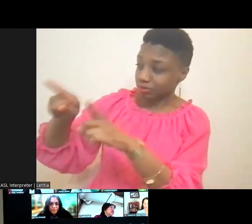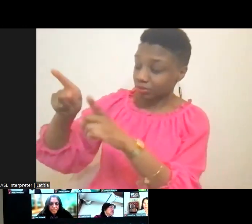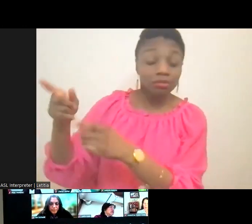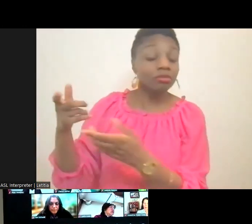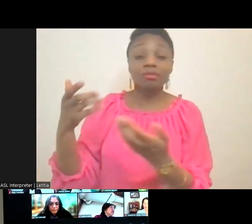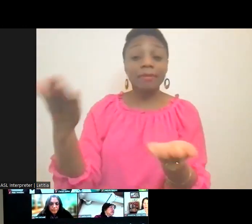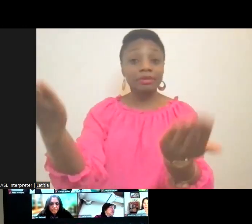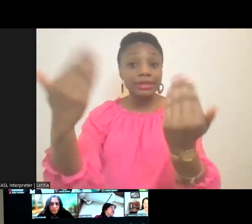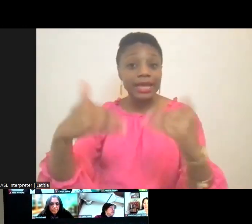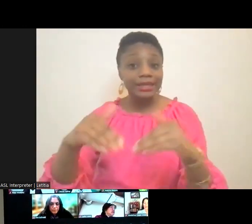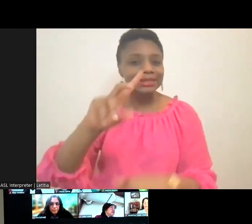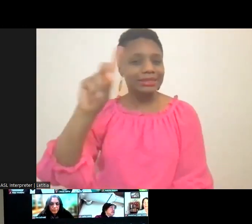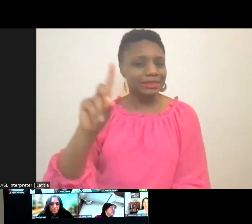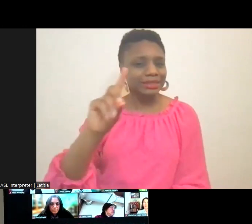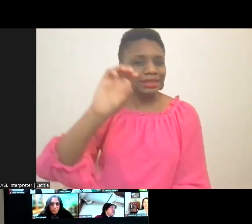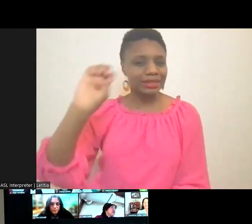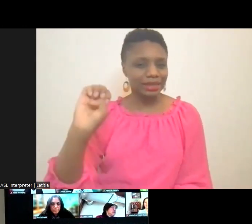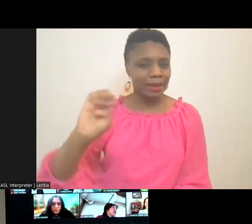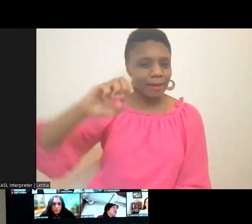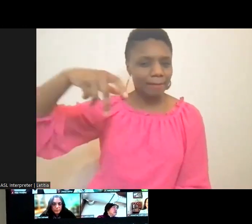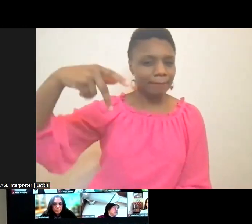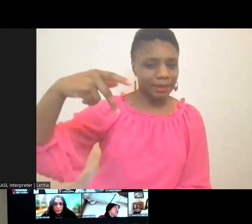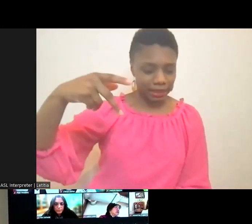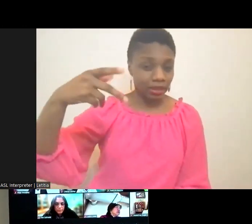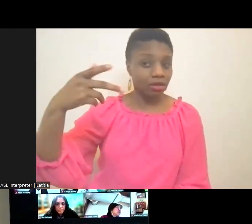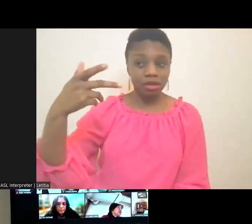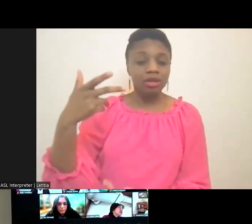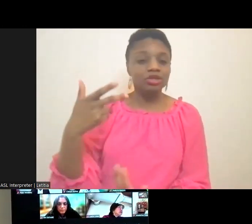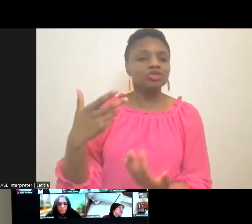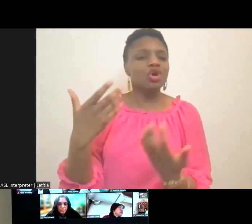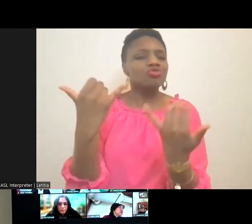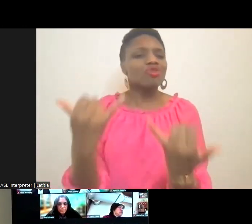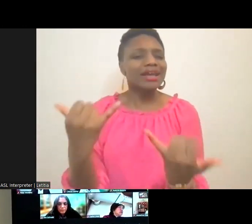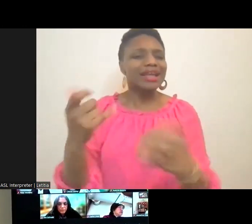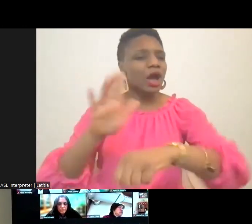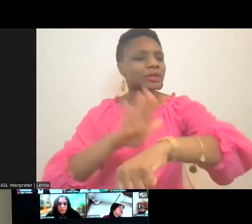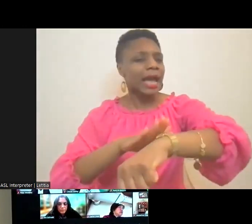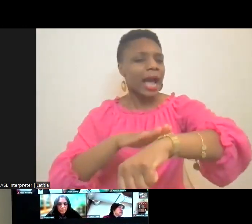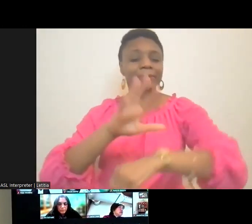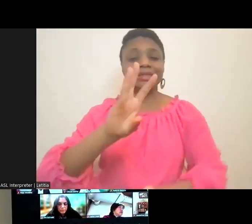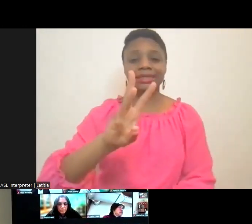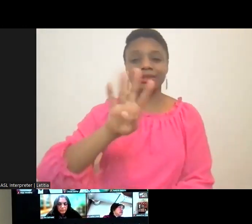if, maybe let's do that for a couple minutes right now, 6:48.